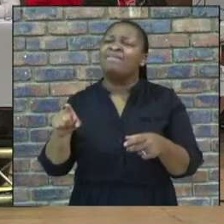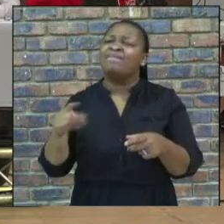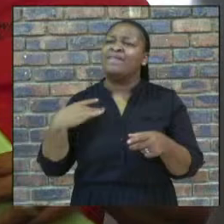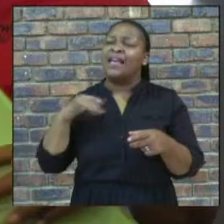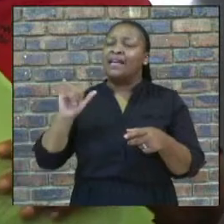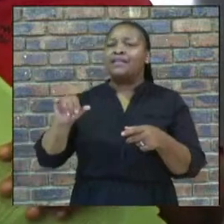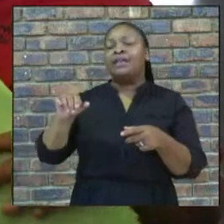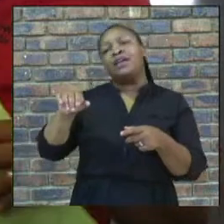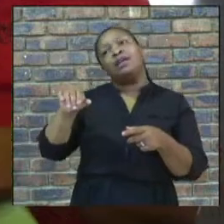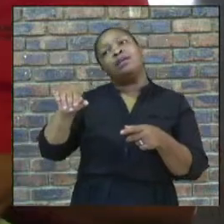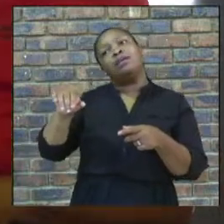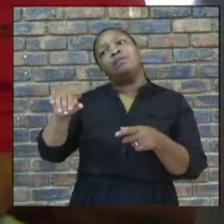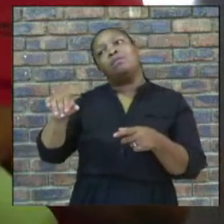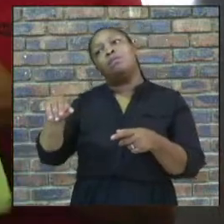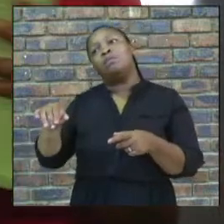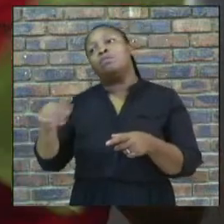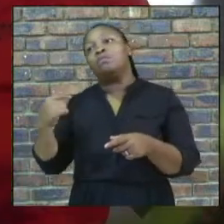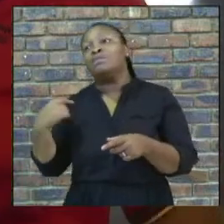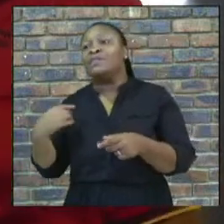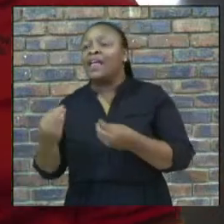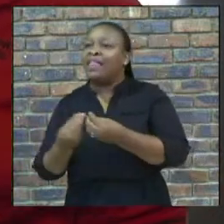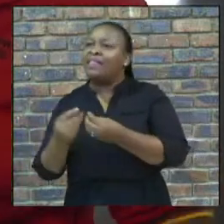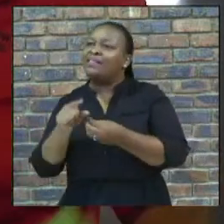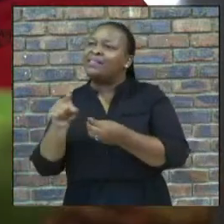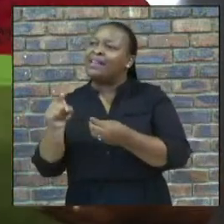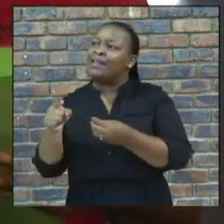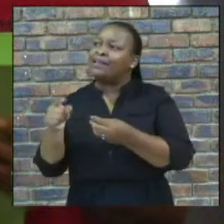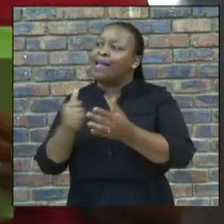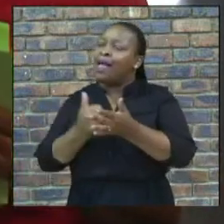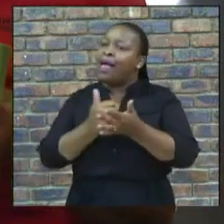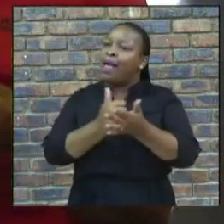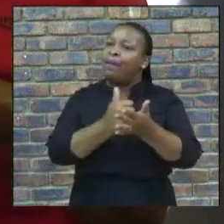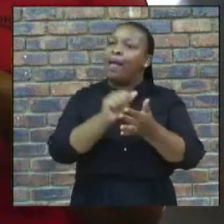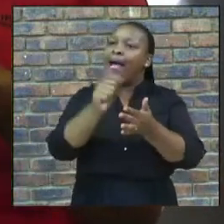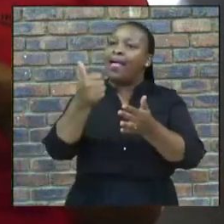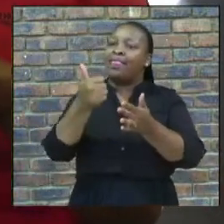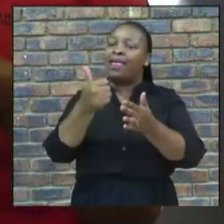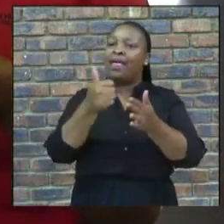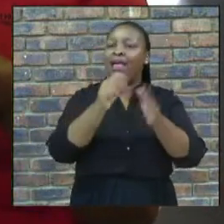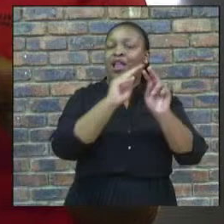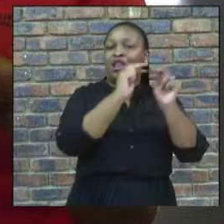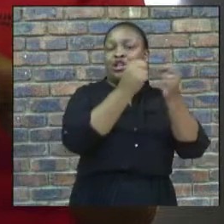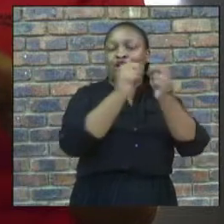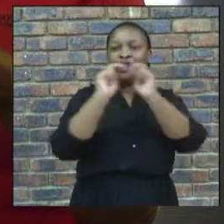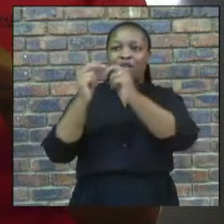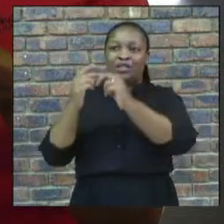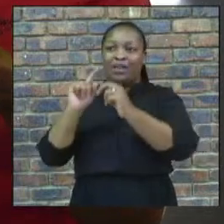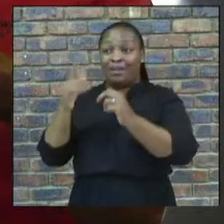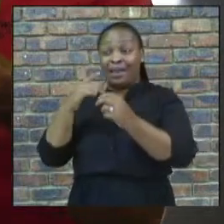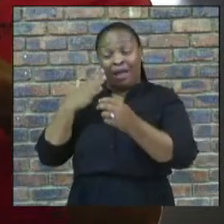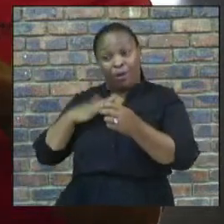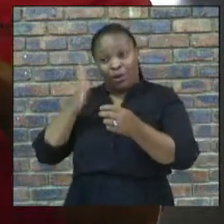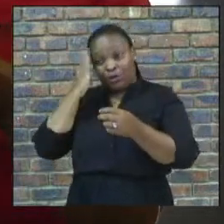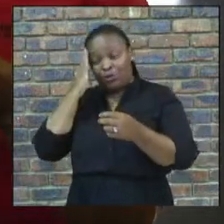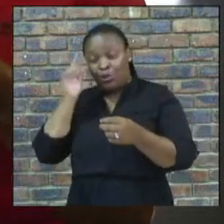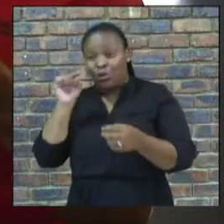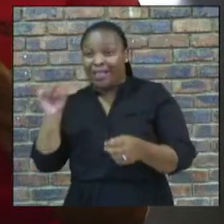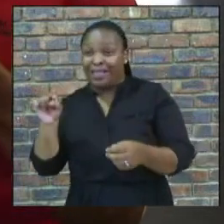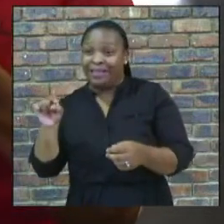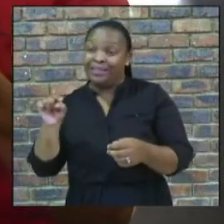Some of the questions ebendizozibuza sezikavarishiwe. So, bengifuna ukwazi kule bill ukuthi